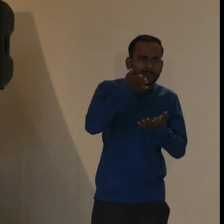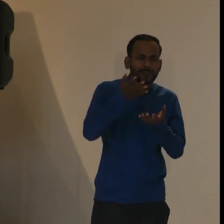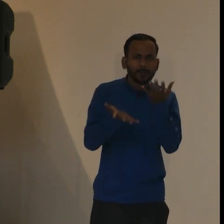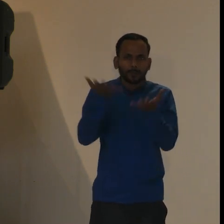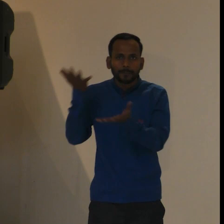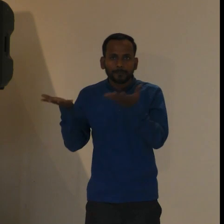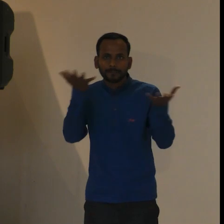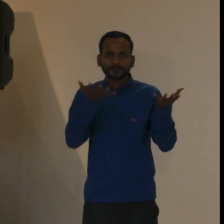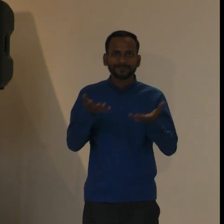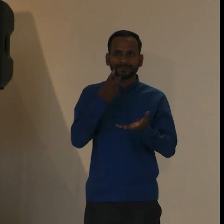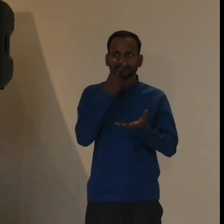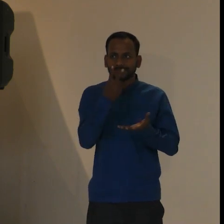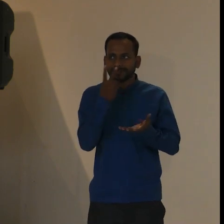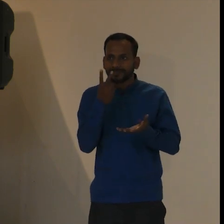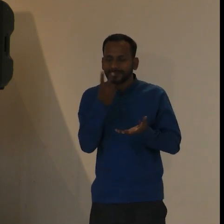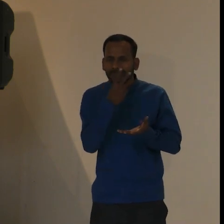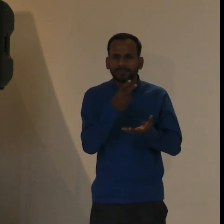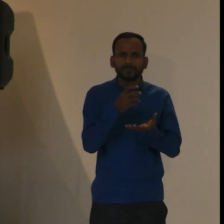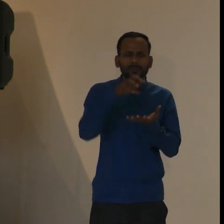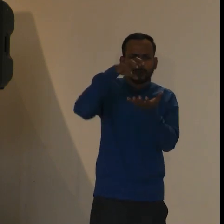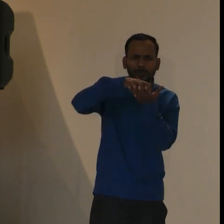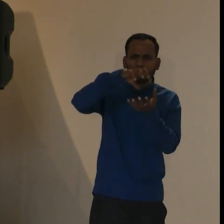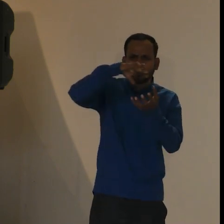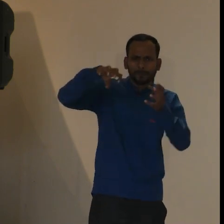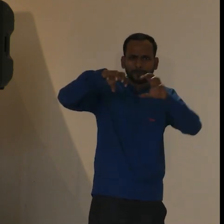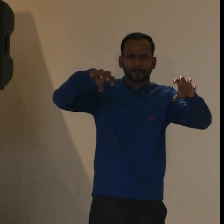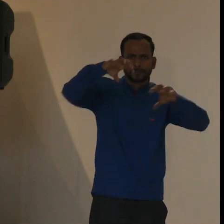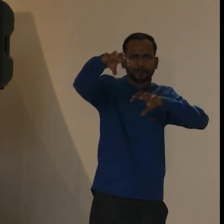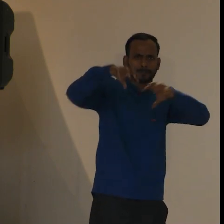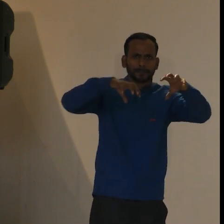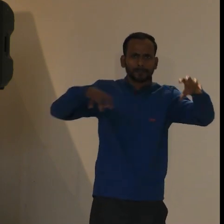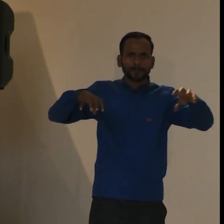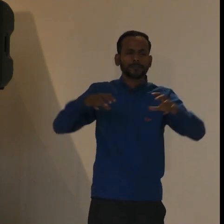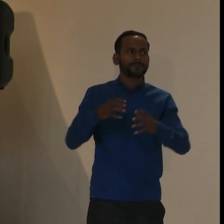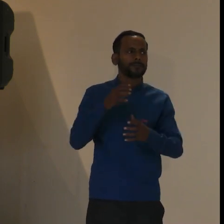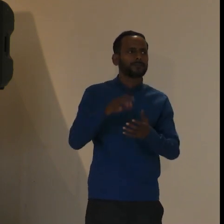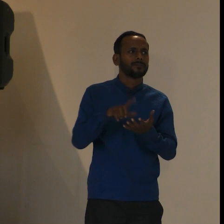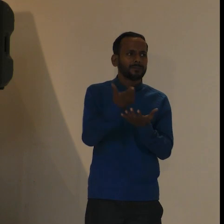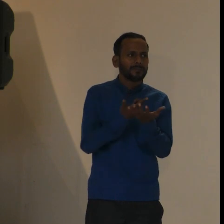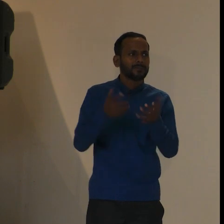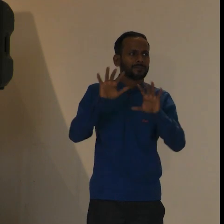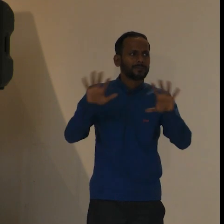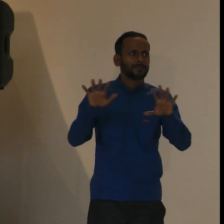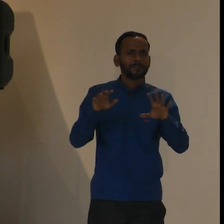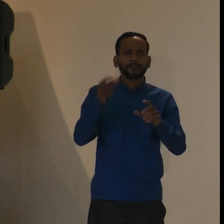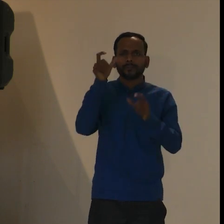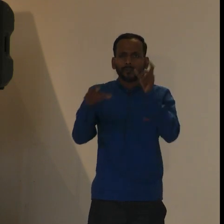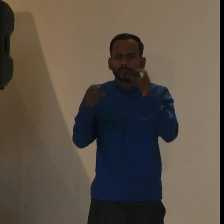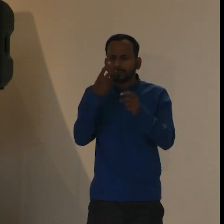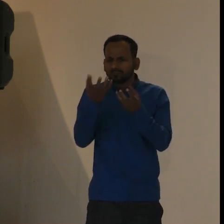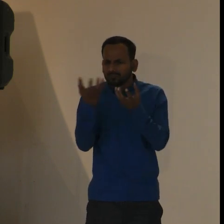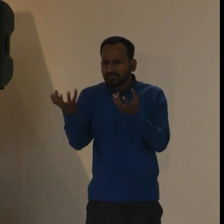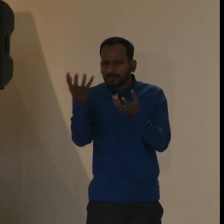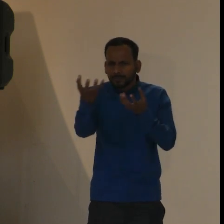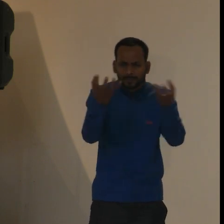is dehumanized. We just see it in isolation, in bright, impersonal, clinical light. But if there was some way for us to see what this object